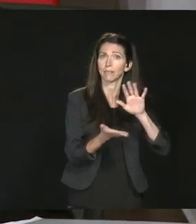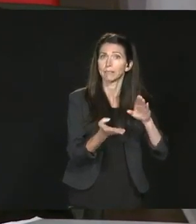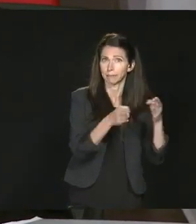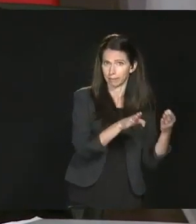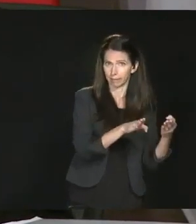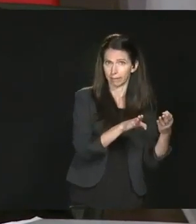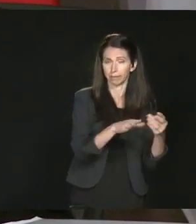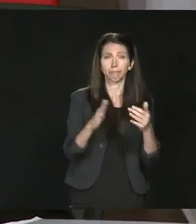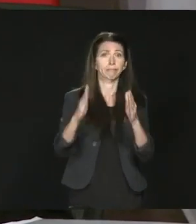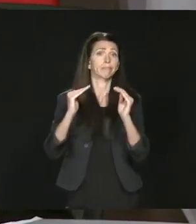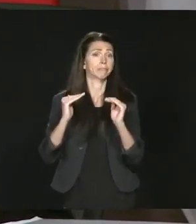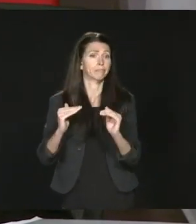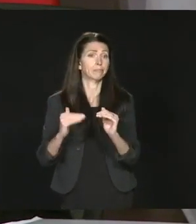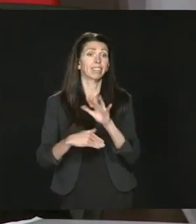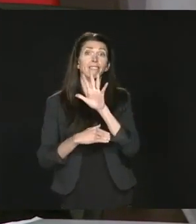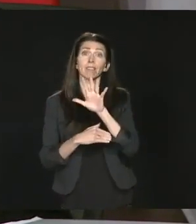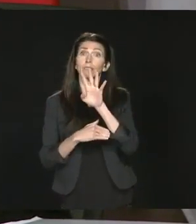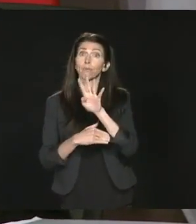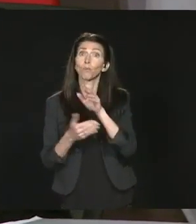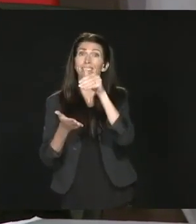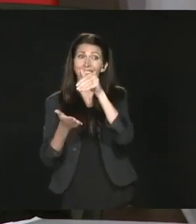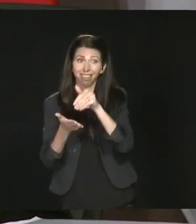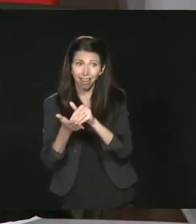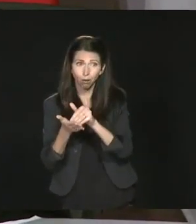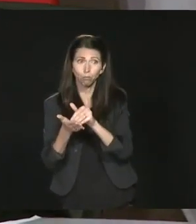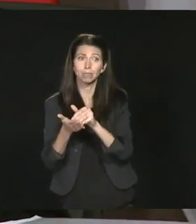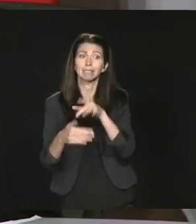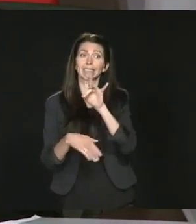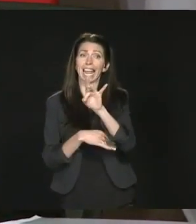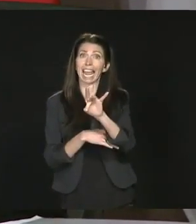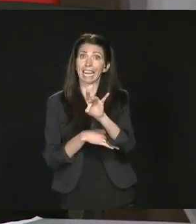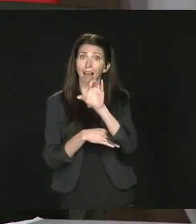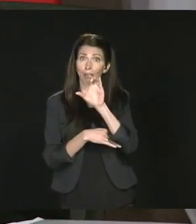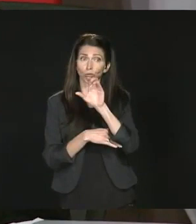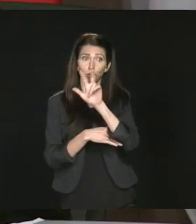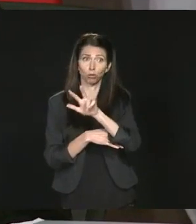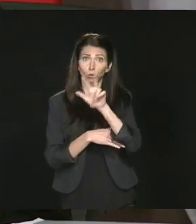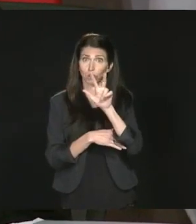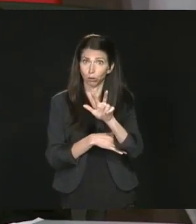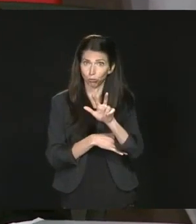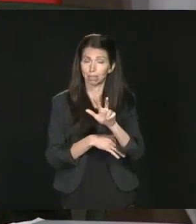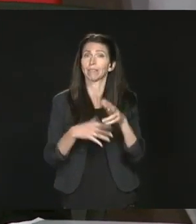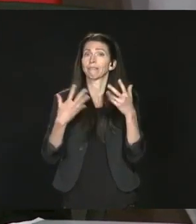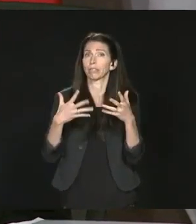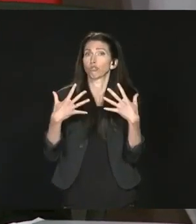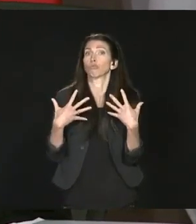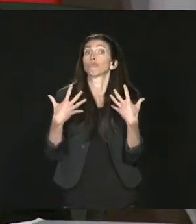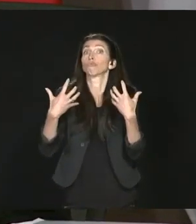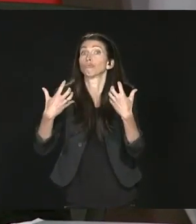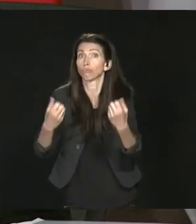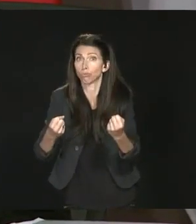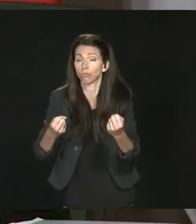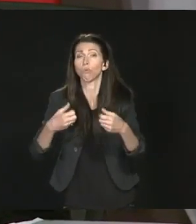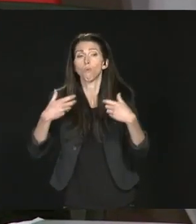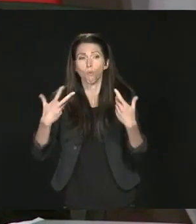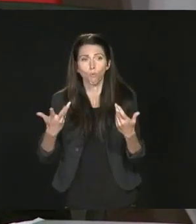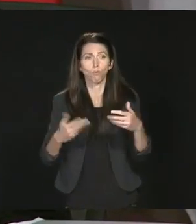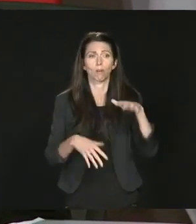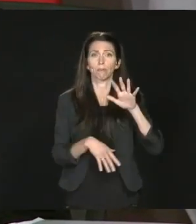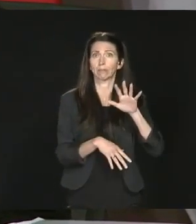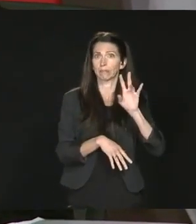54,833 cases, or 57% of cases, have now recovered. Labs across Canada have tested over